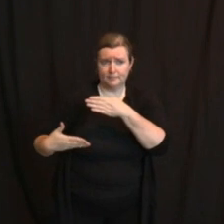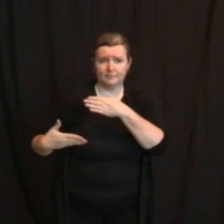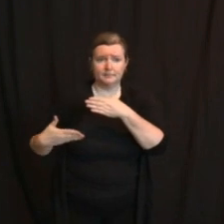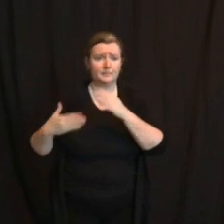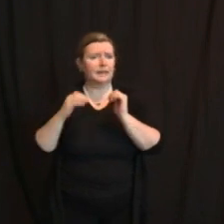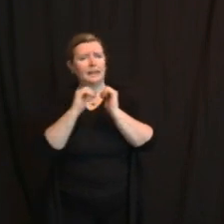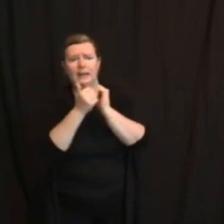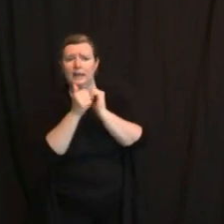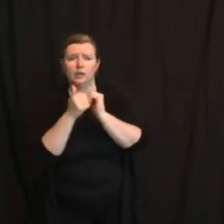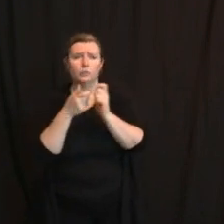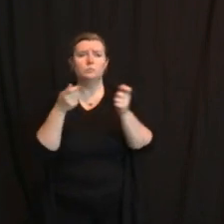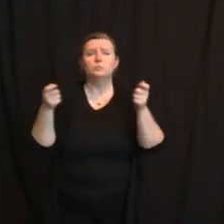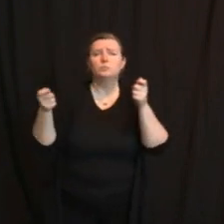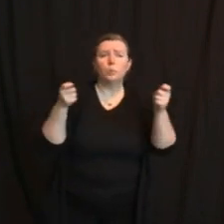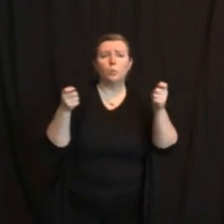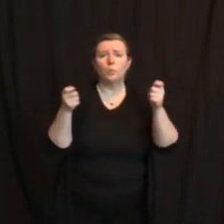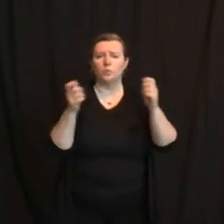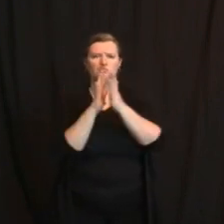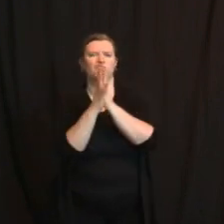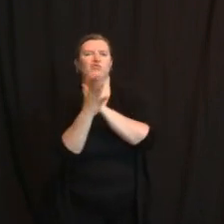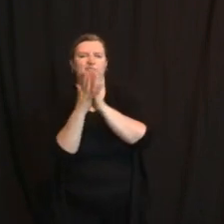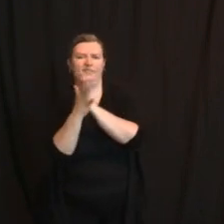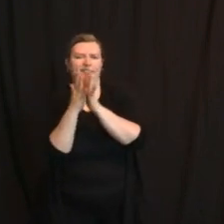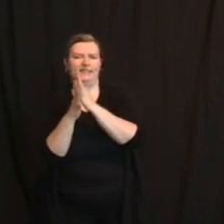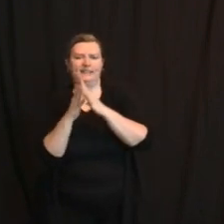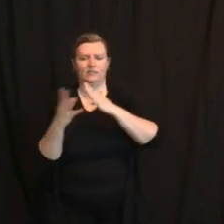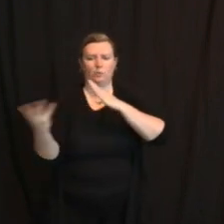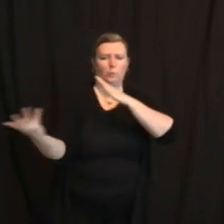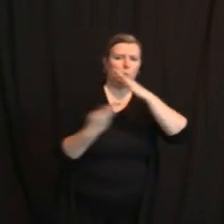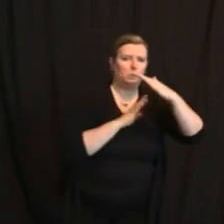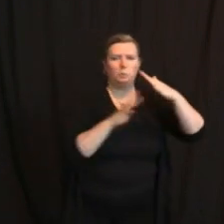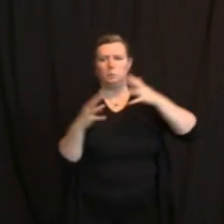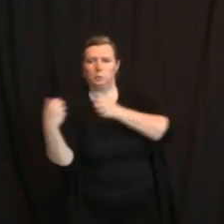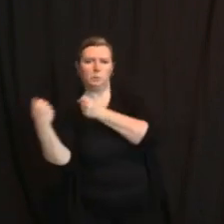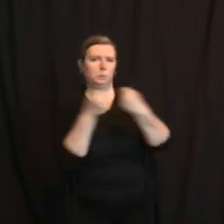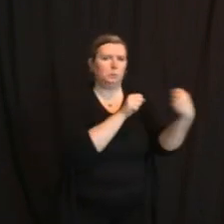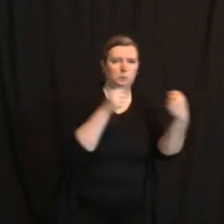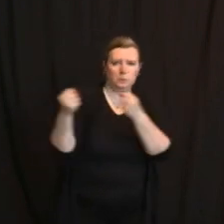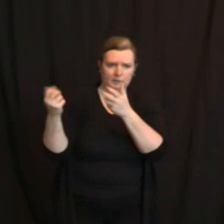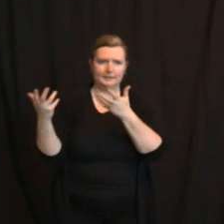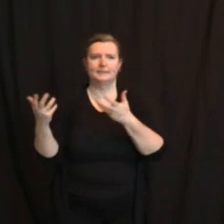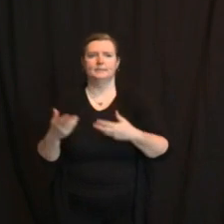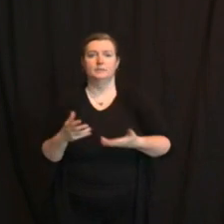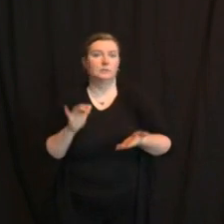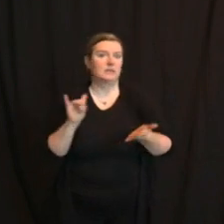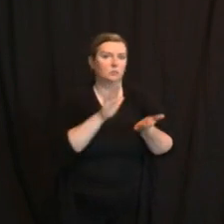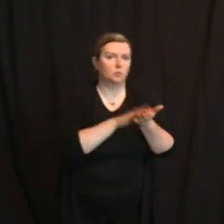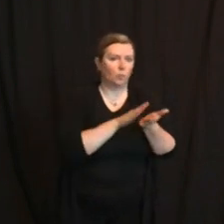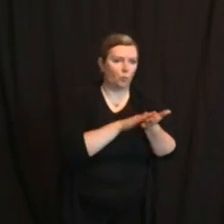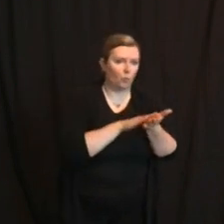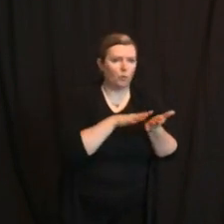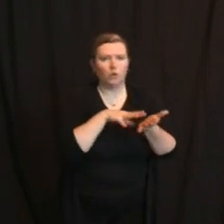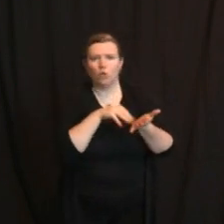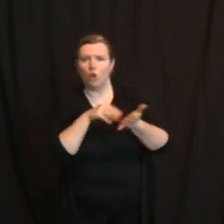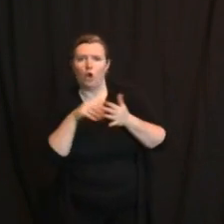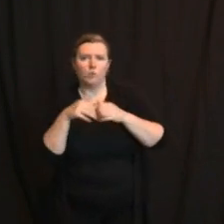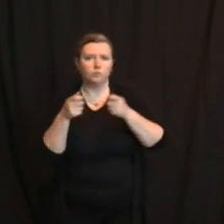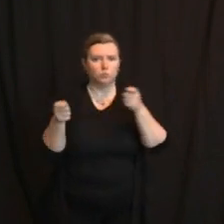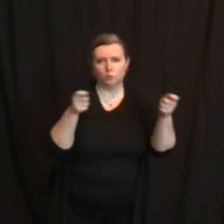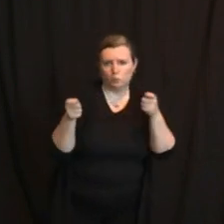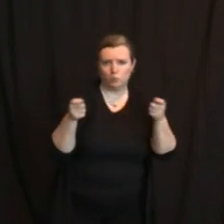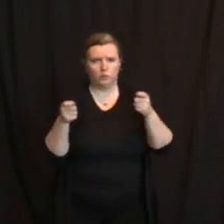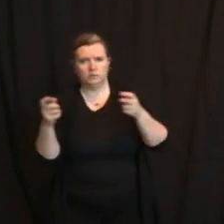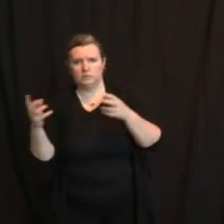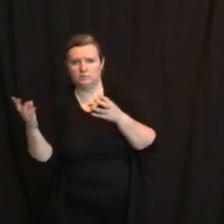this Saturday. We're going to be observing it, and we're going to learn how to go to school. As you know, the Cape May County Board of